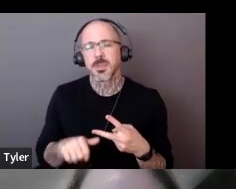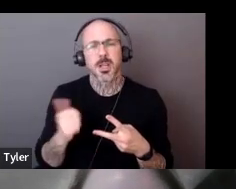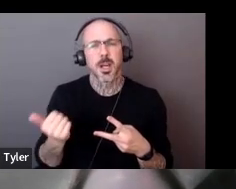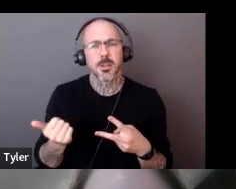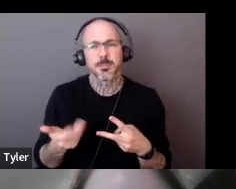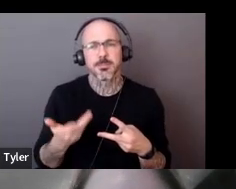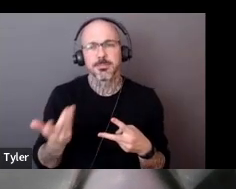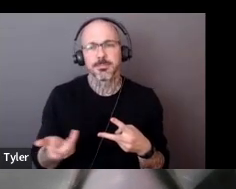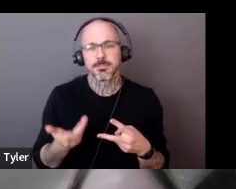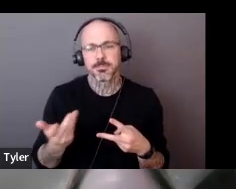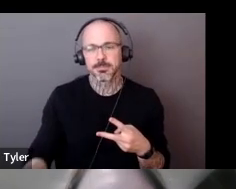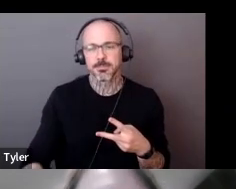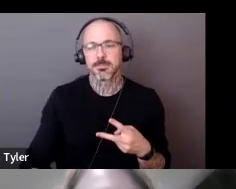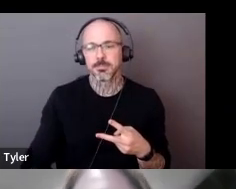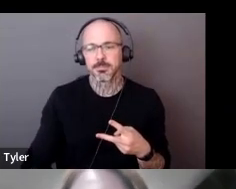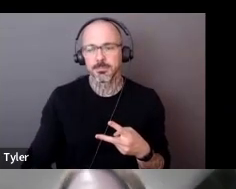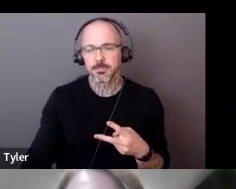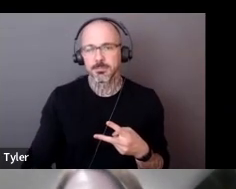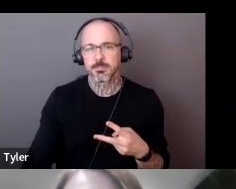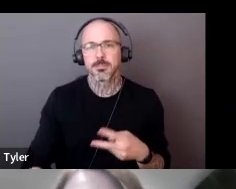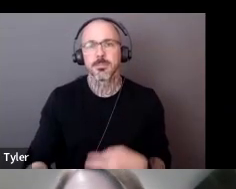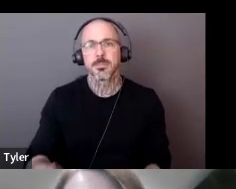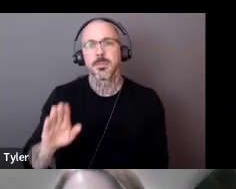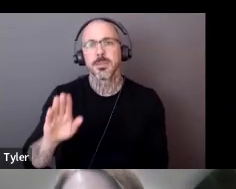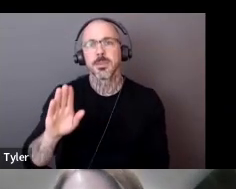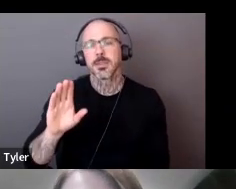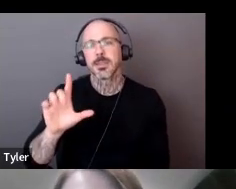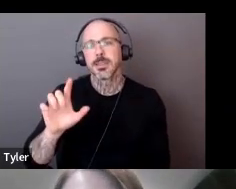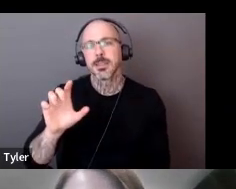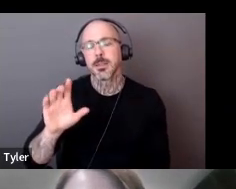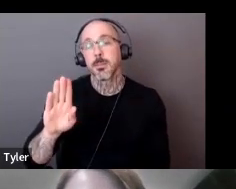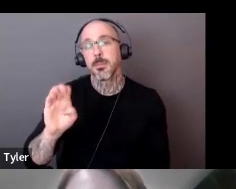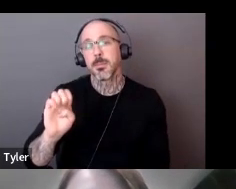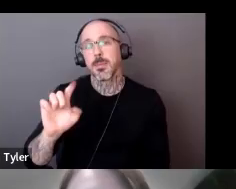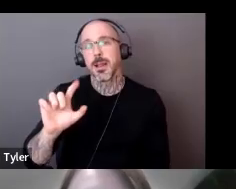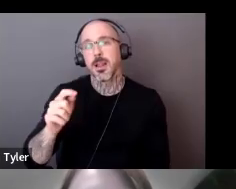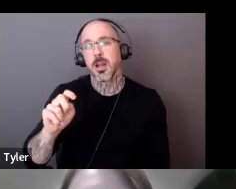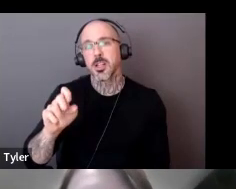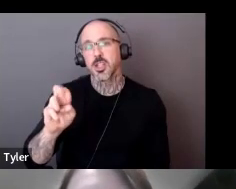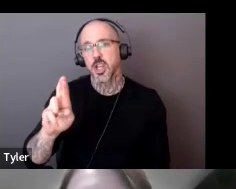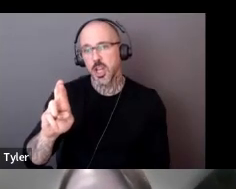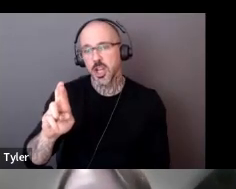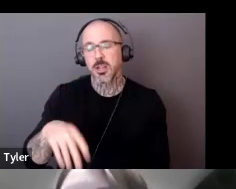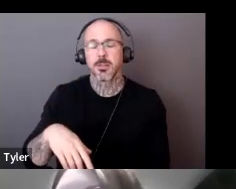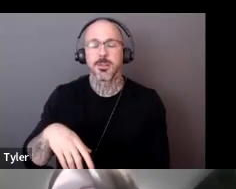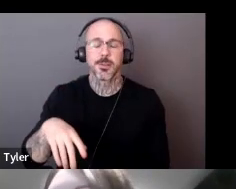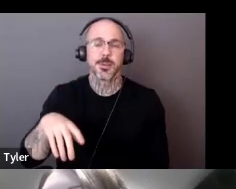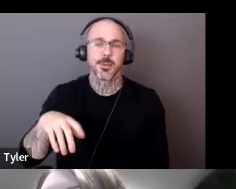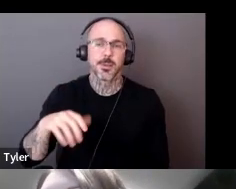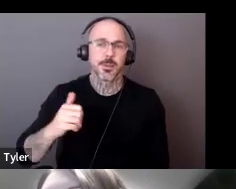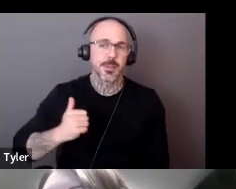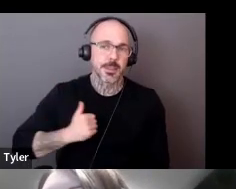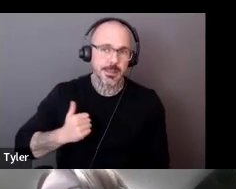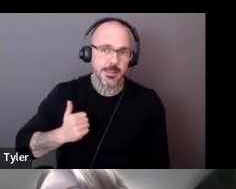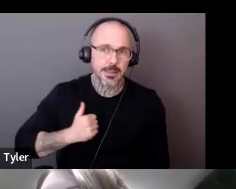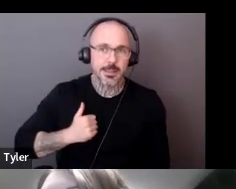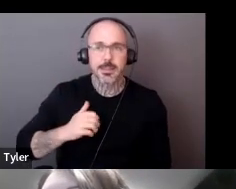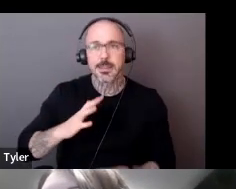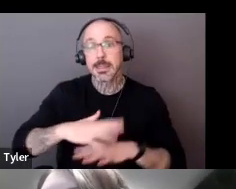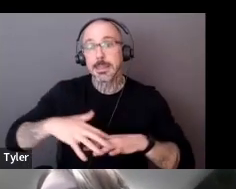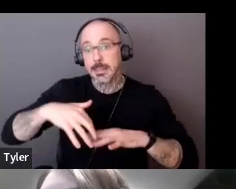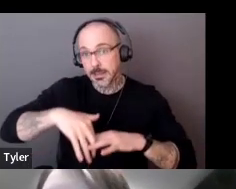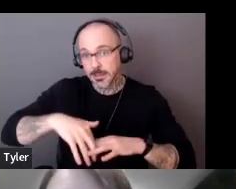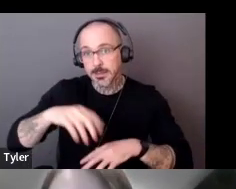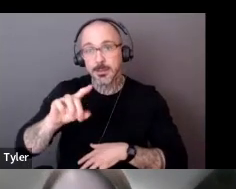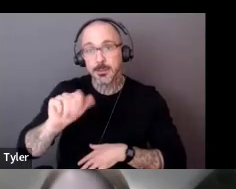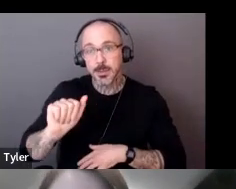the Neil Belanger at BC and the Canadian Indigenous Disability